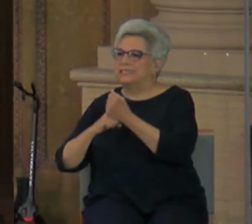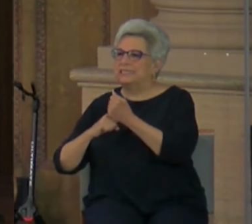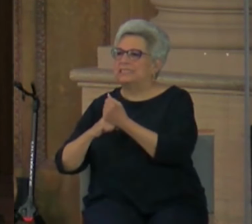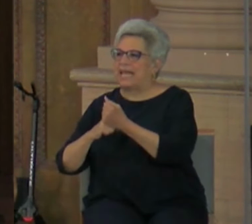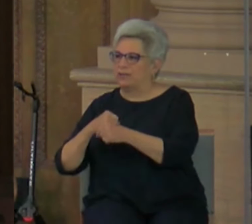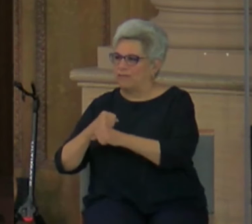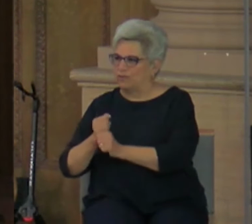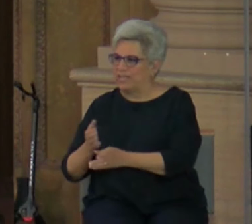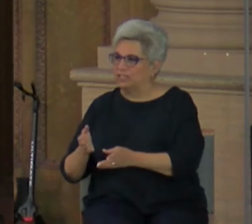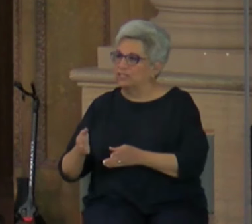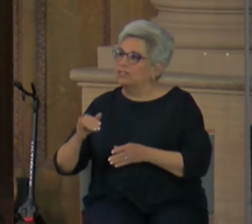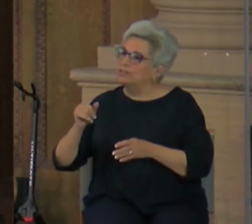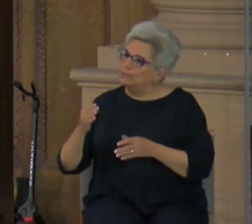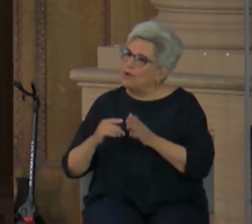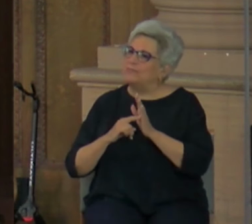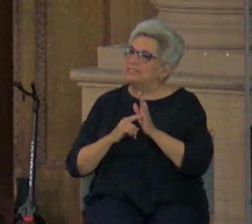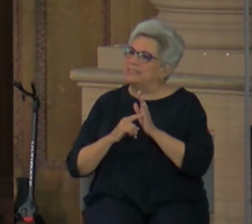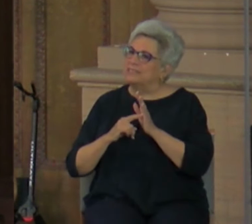And so Job starts to see that again.